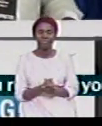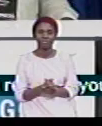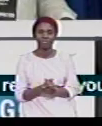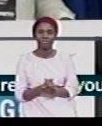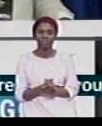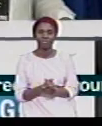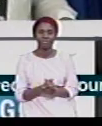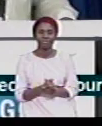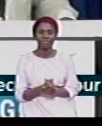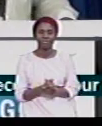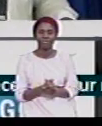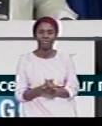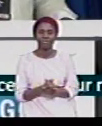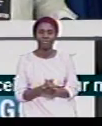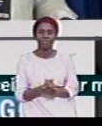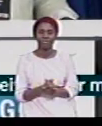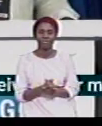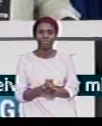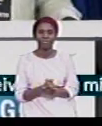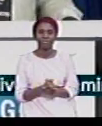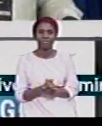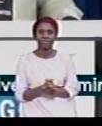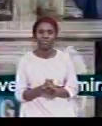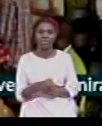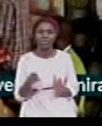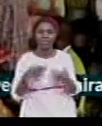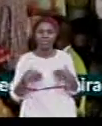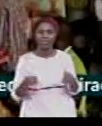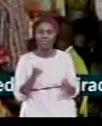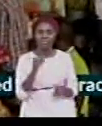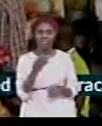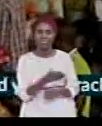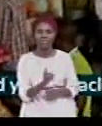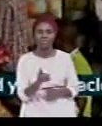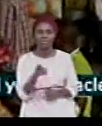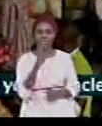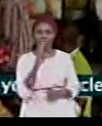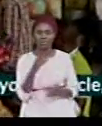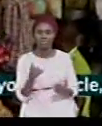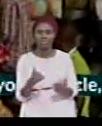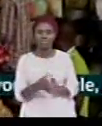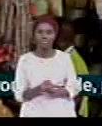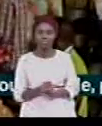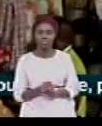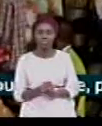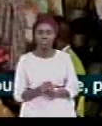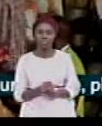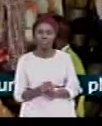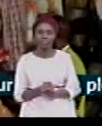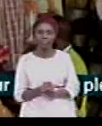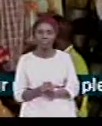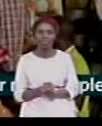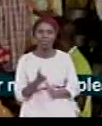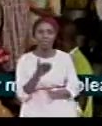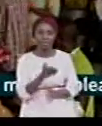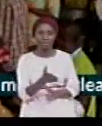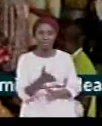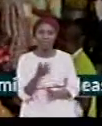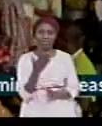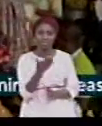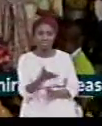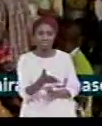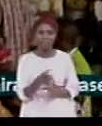Yes. The healing is there where you are. Right there, right there, right